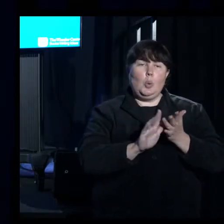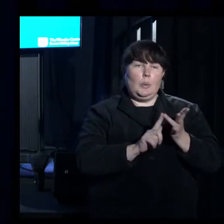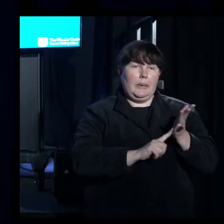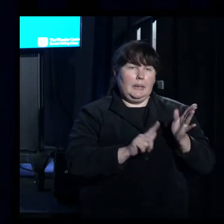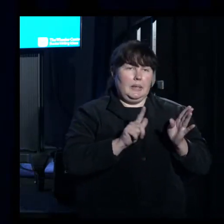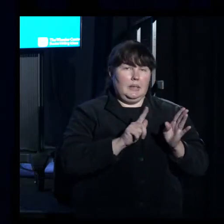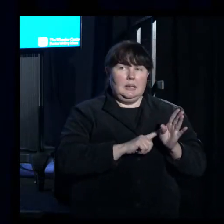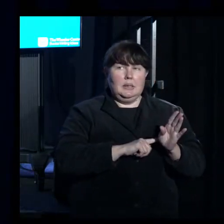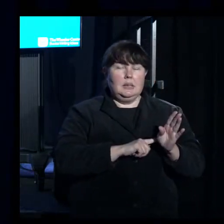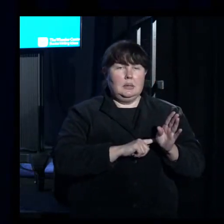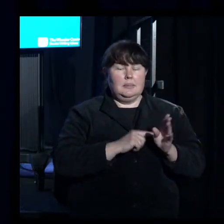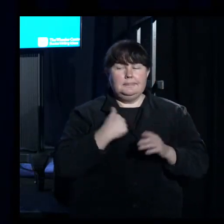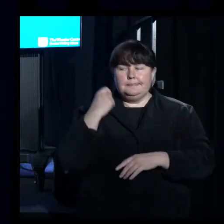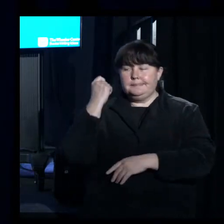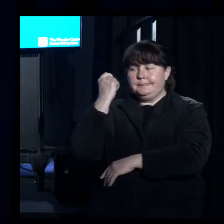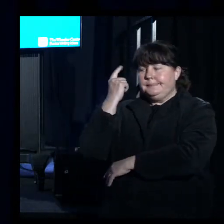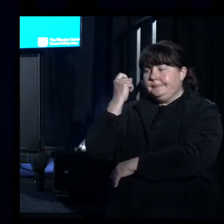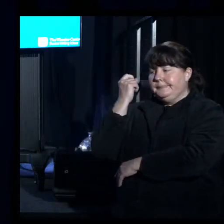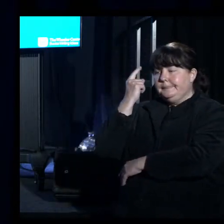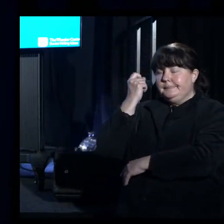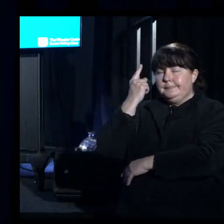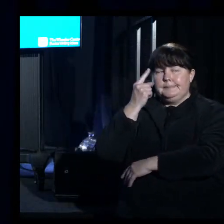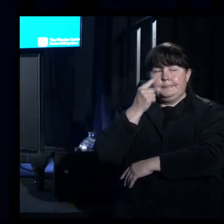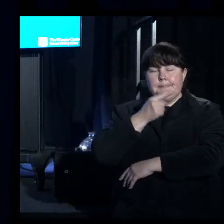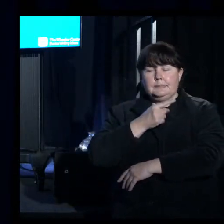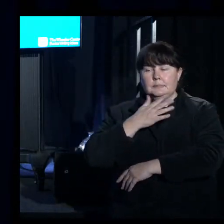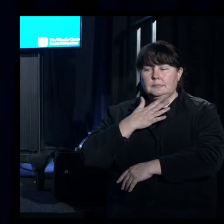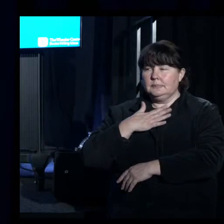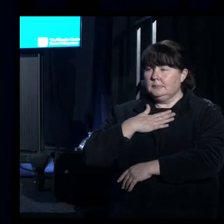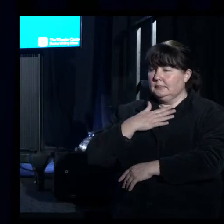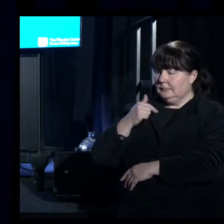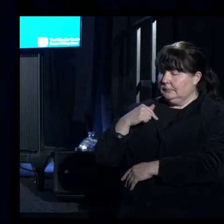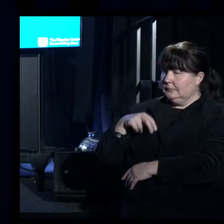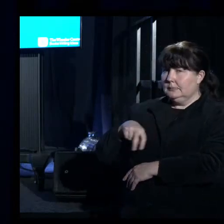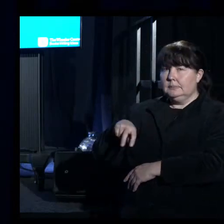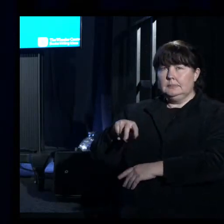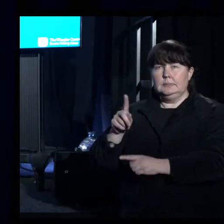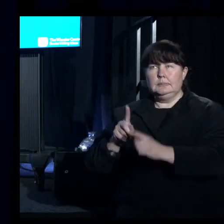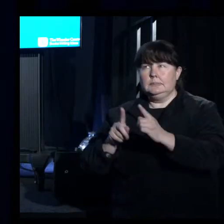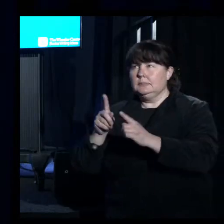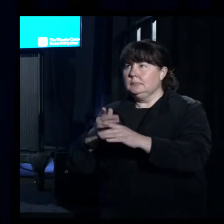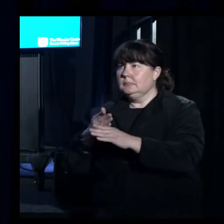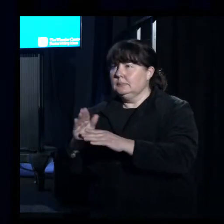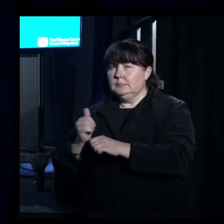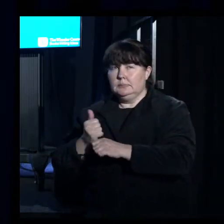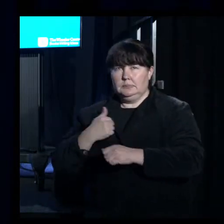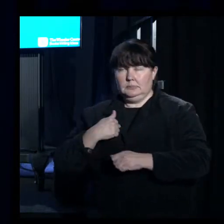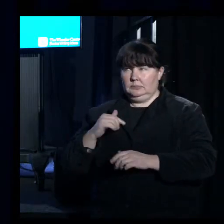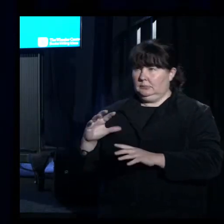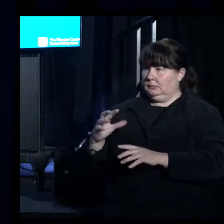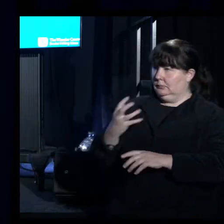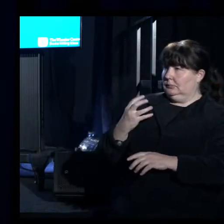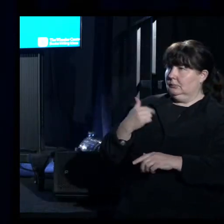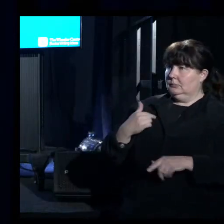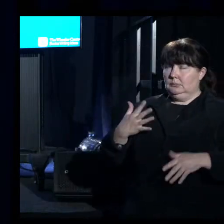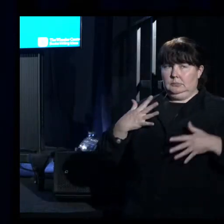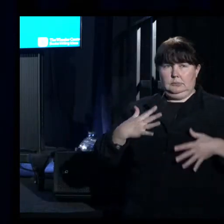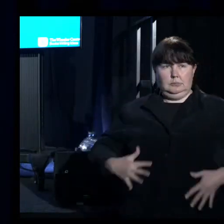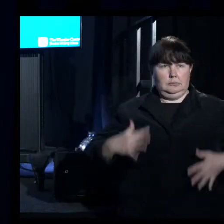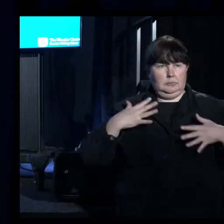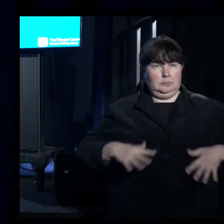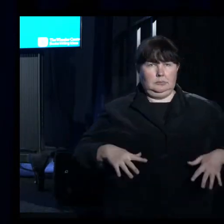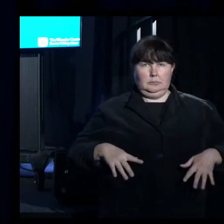understand her the way this new city makes me dress strange, demands things from a body that knows it's not where it's